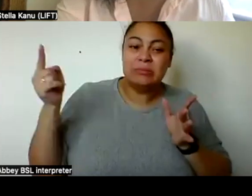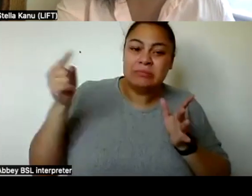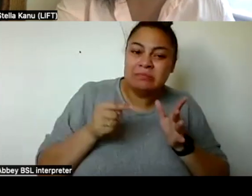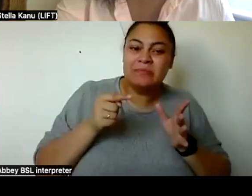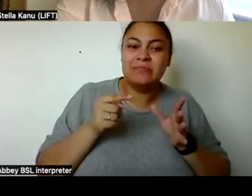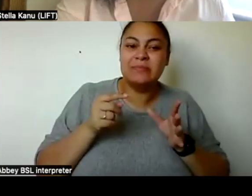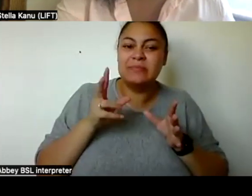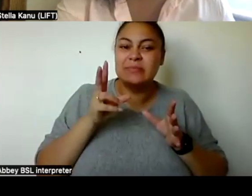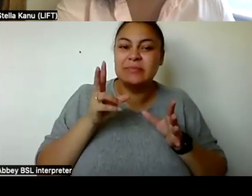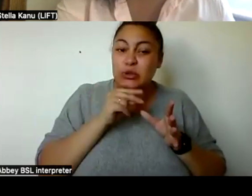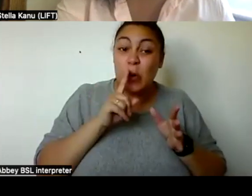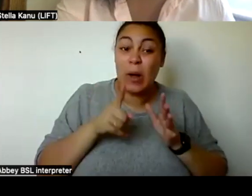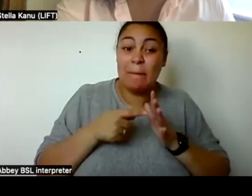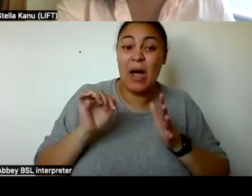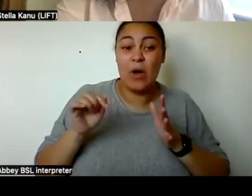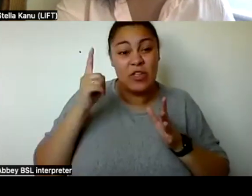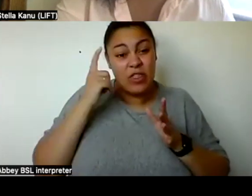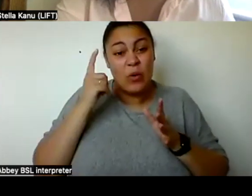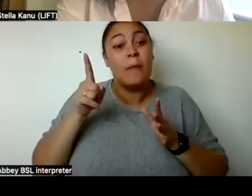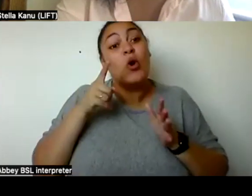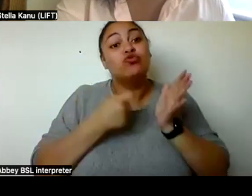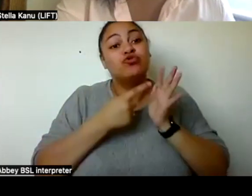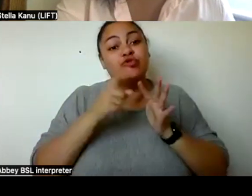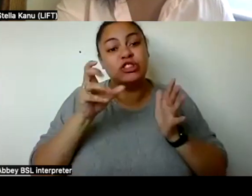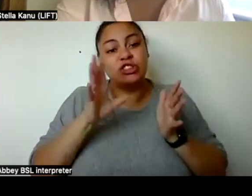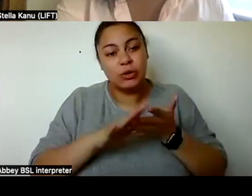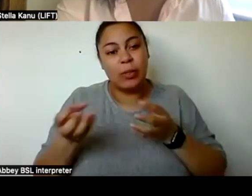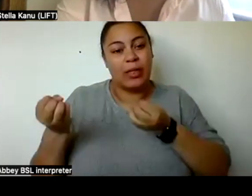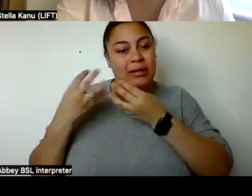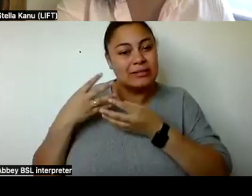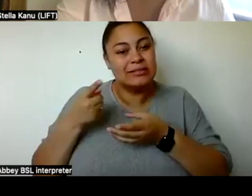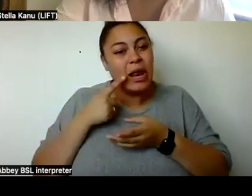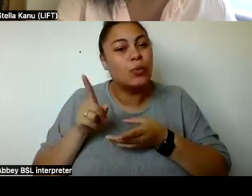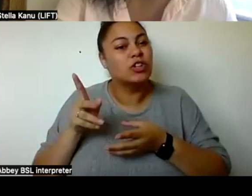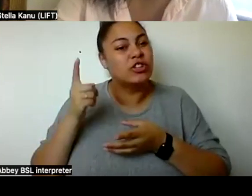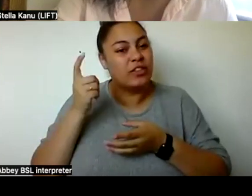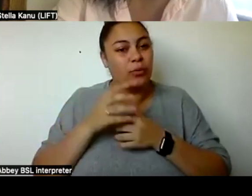to sponsor migrants to work in the cultural sector.